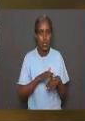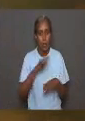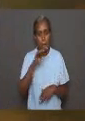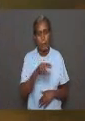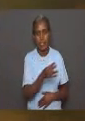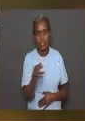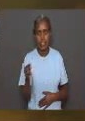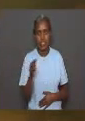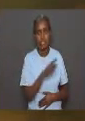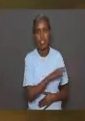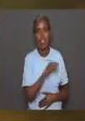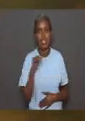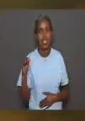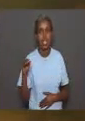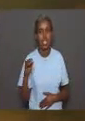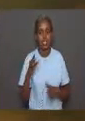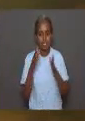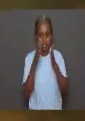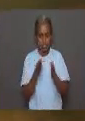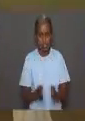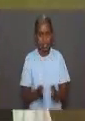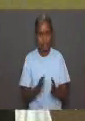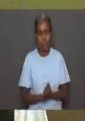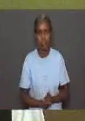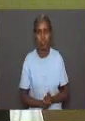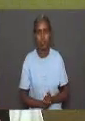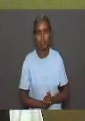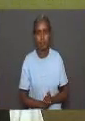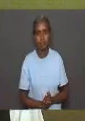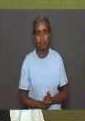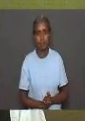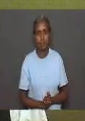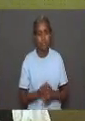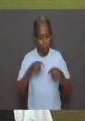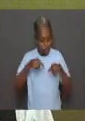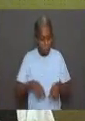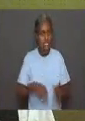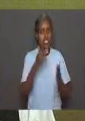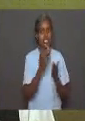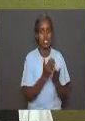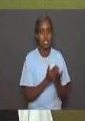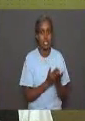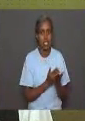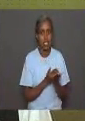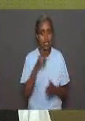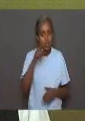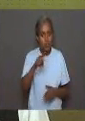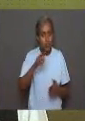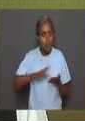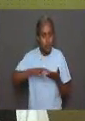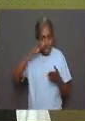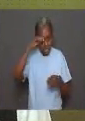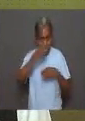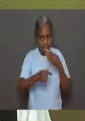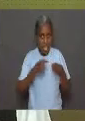matrices and determinants. In today's lesson, you will learn